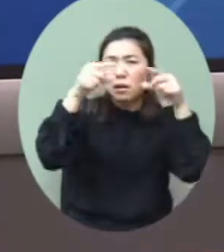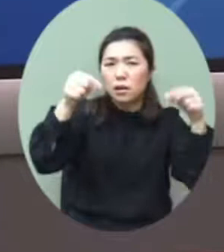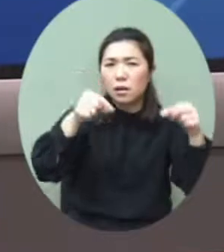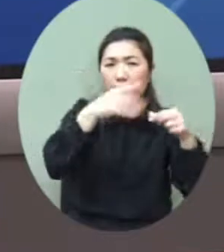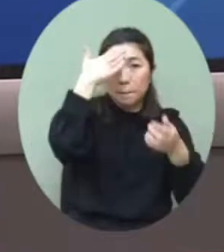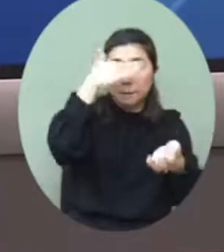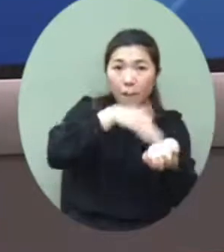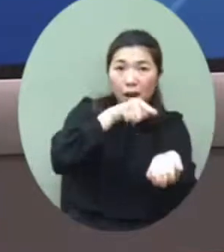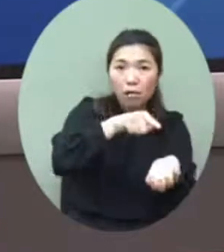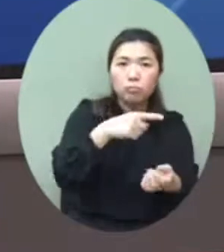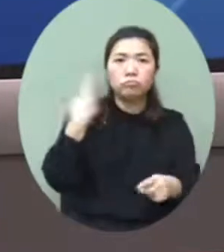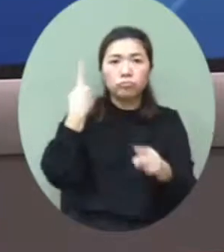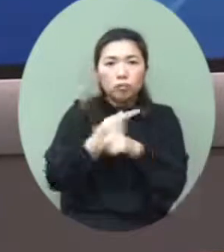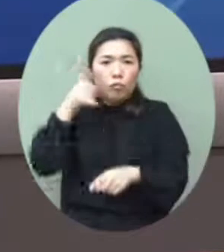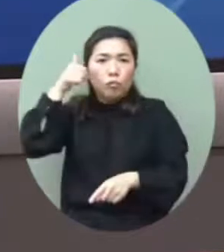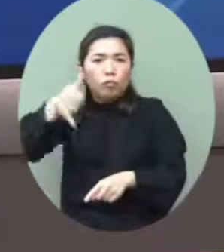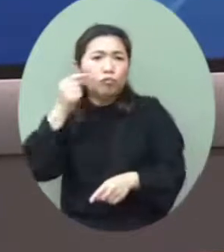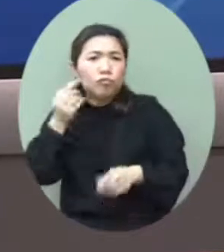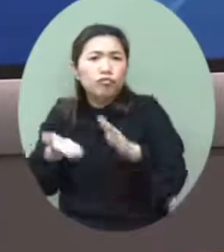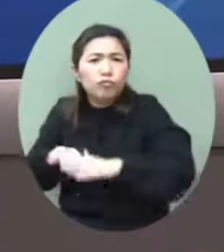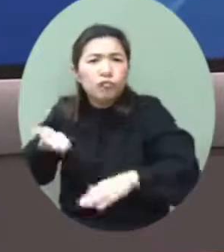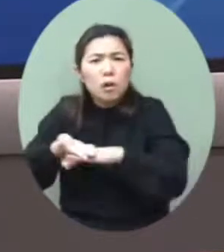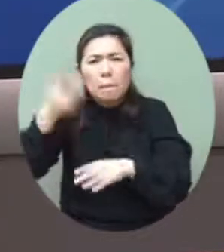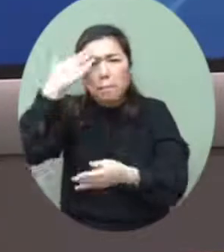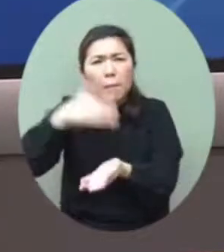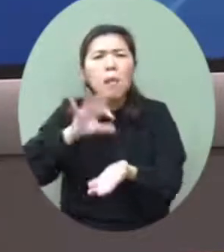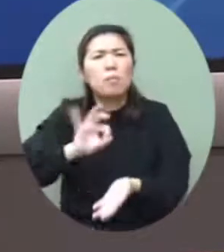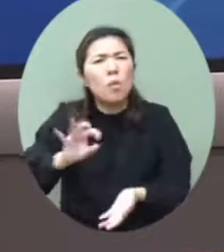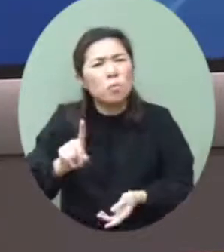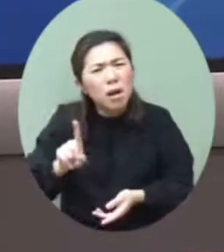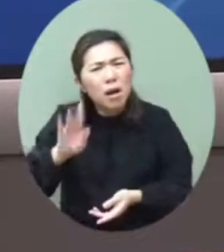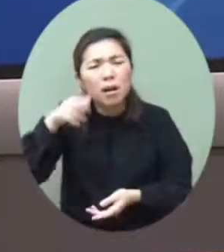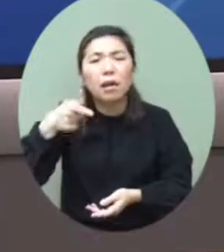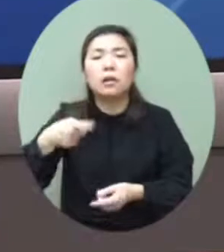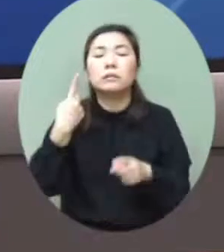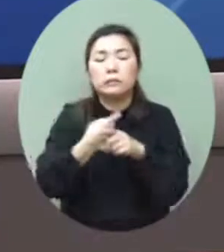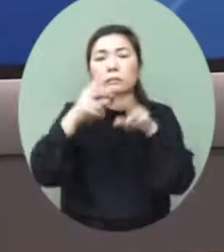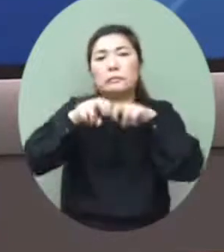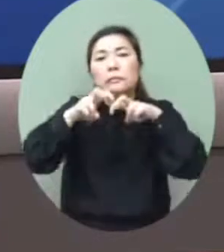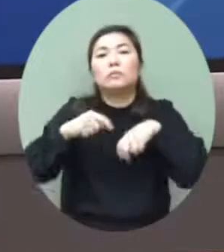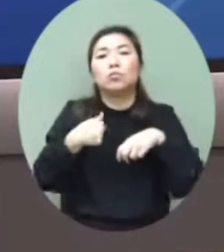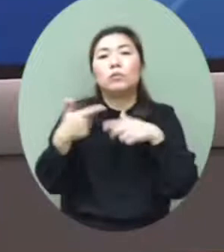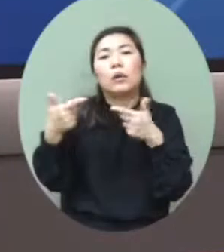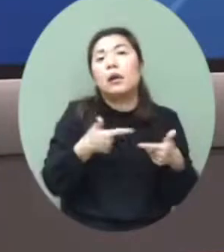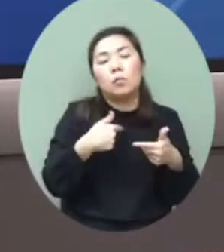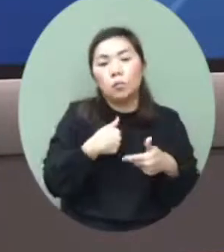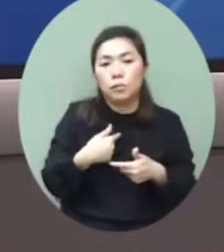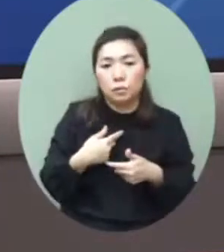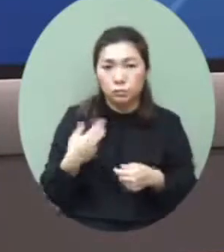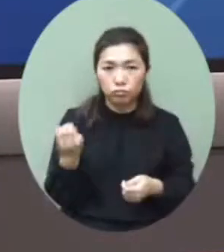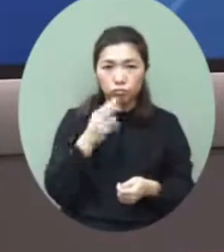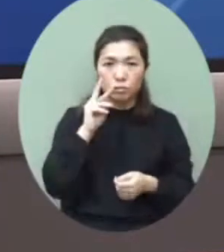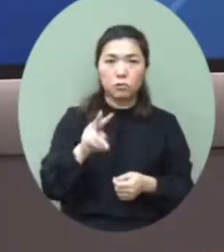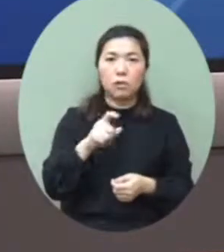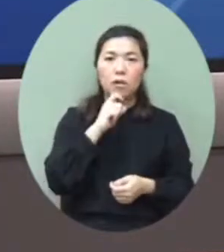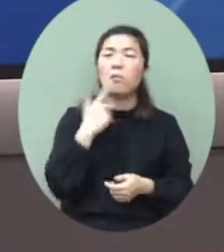these cases to see why, despite the positive RAT results,